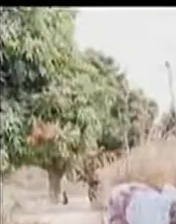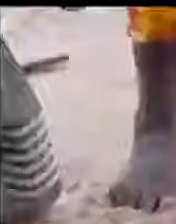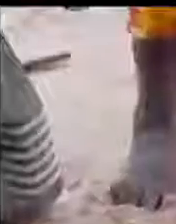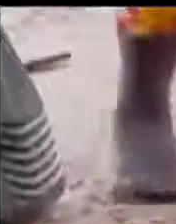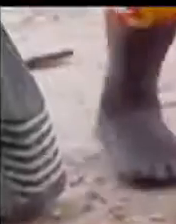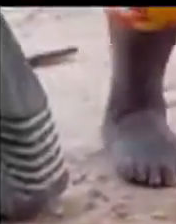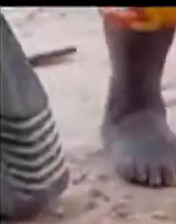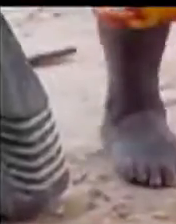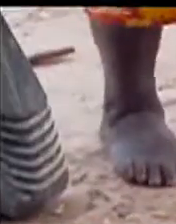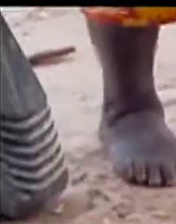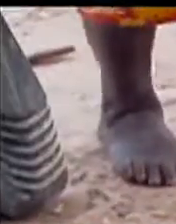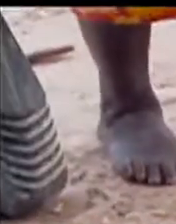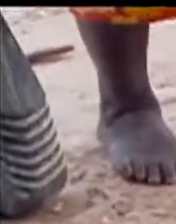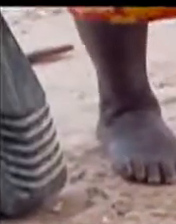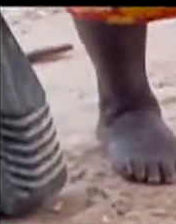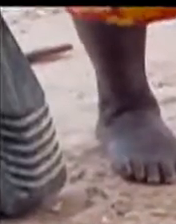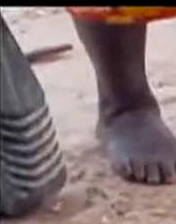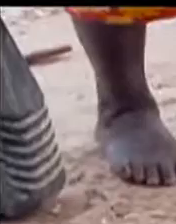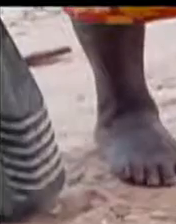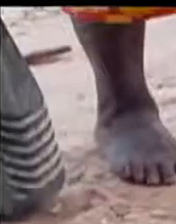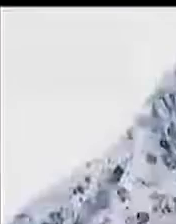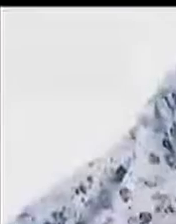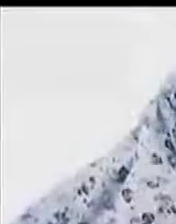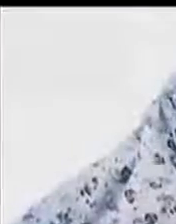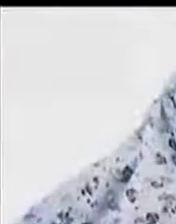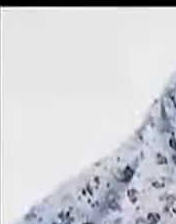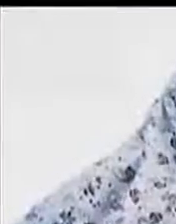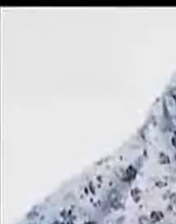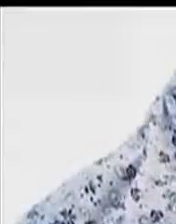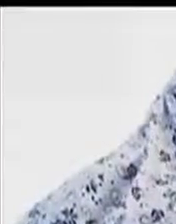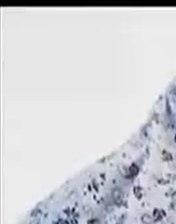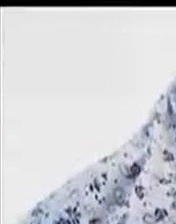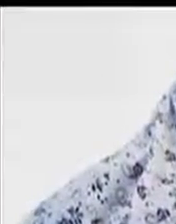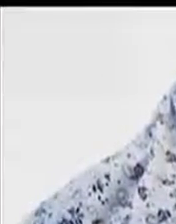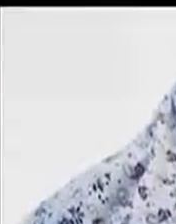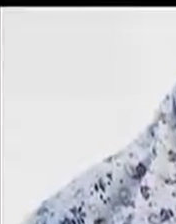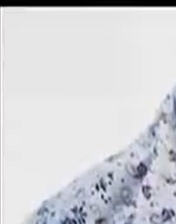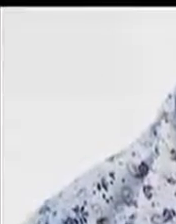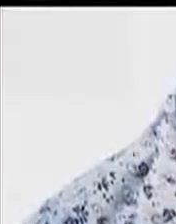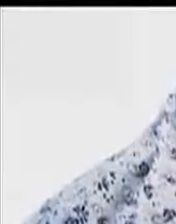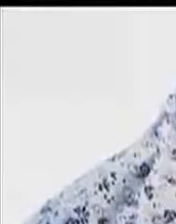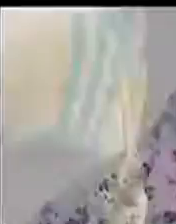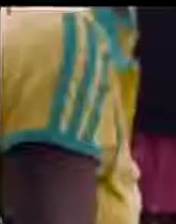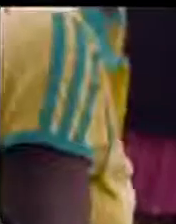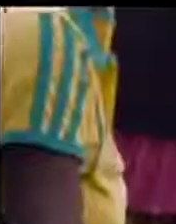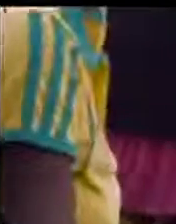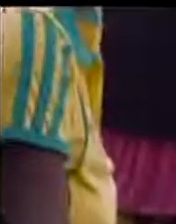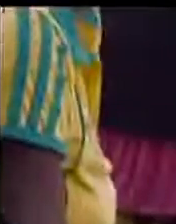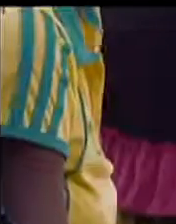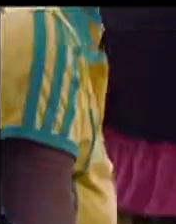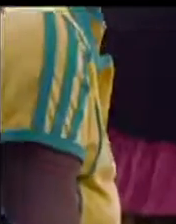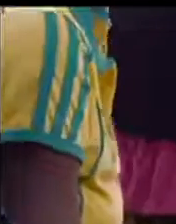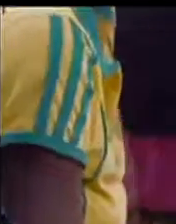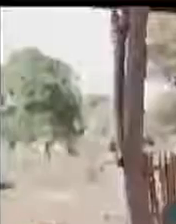As part of the Chapani project, cooking demonstrations are held for everyone in the community.